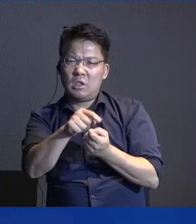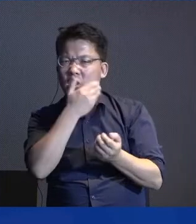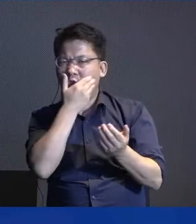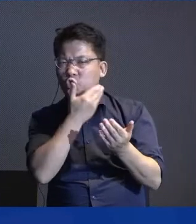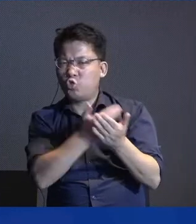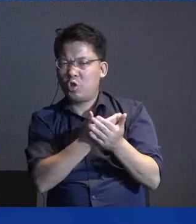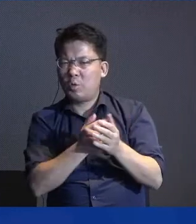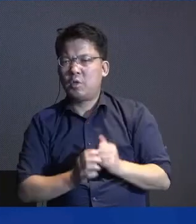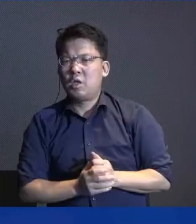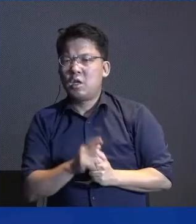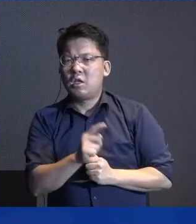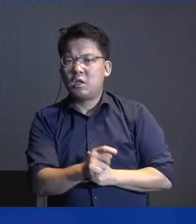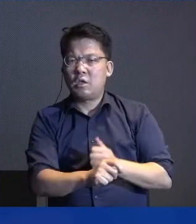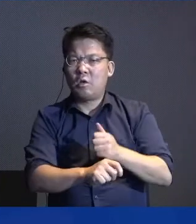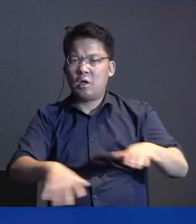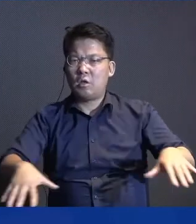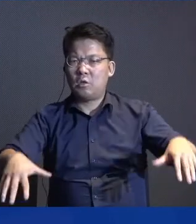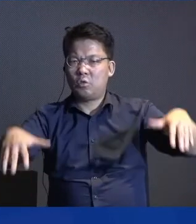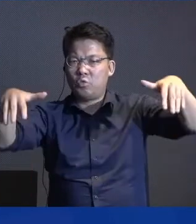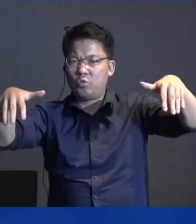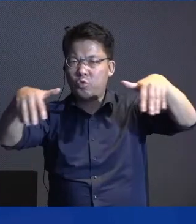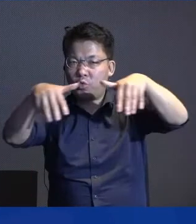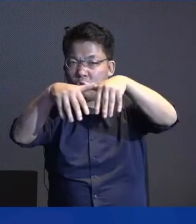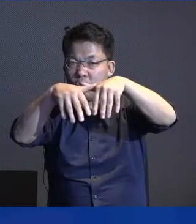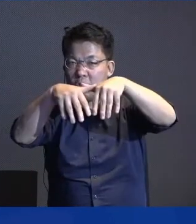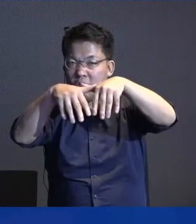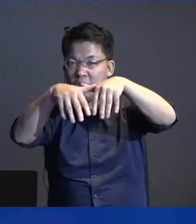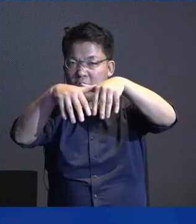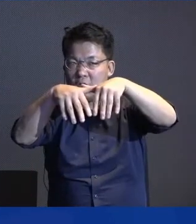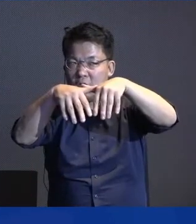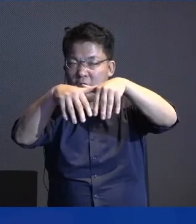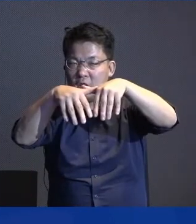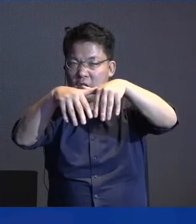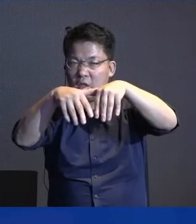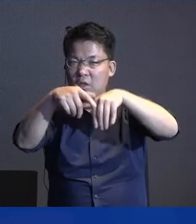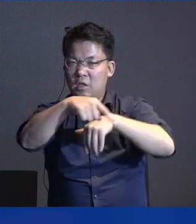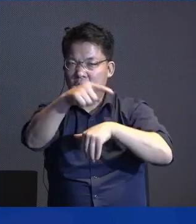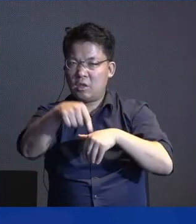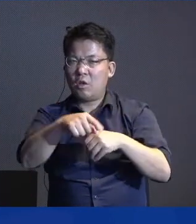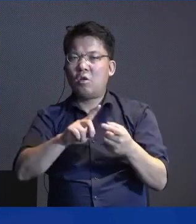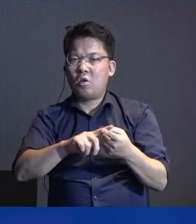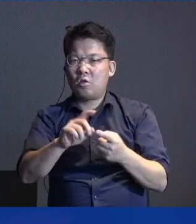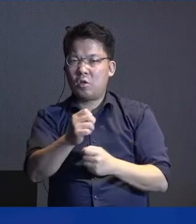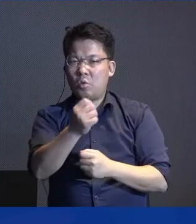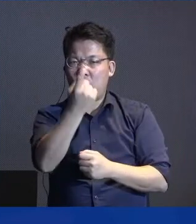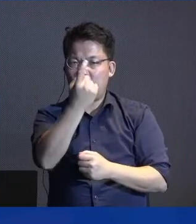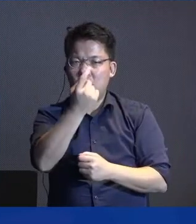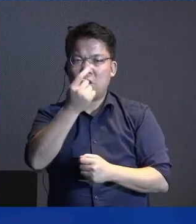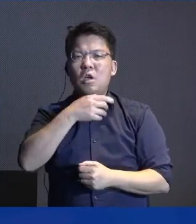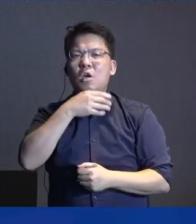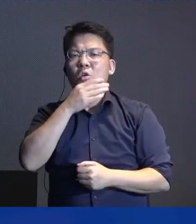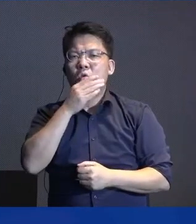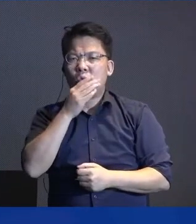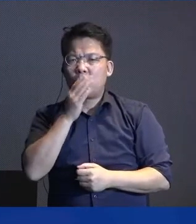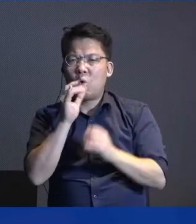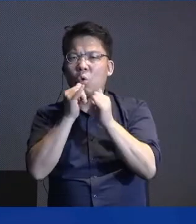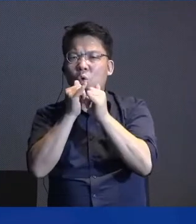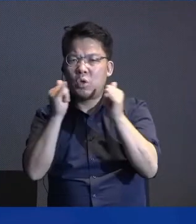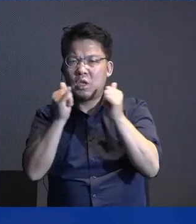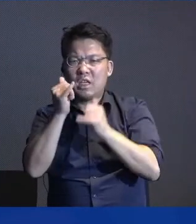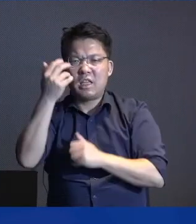that significantly affect other psychological well-being and mental health. Of course, there are so many